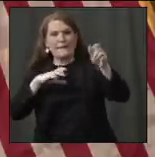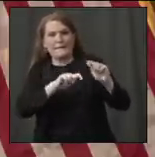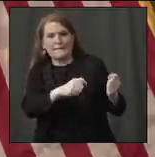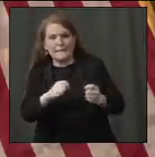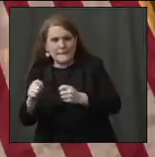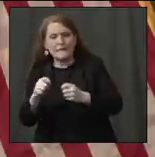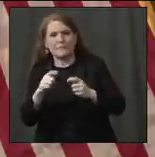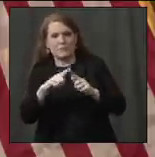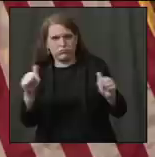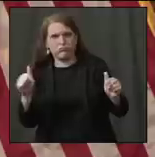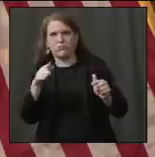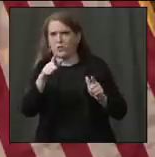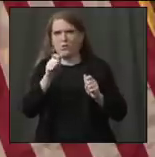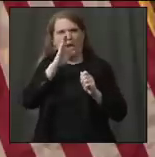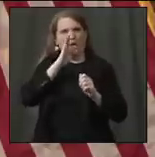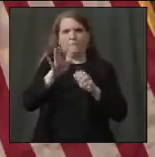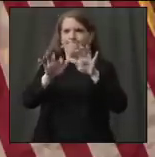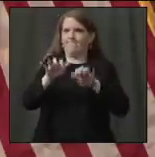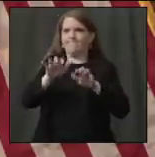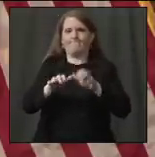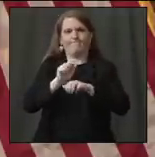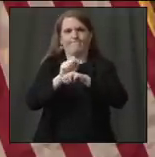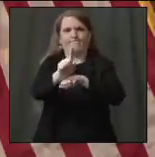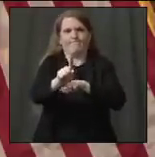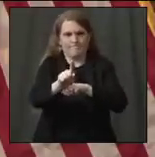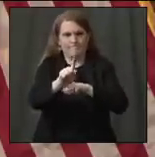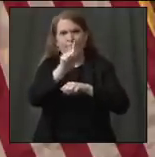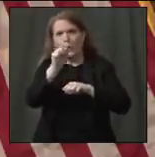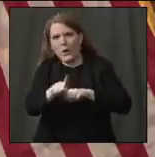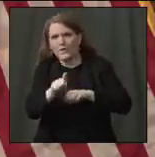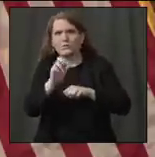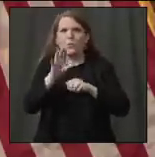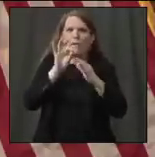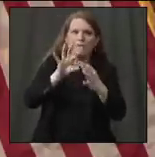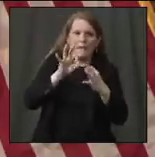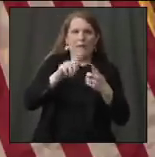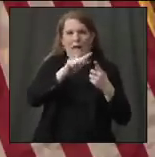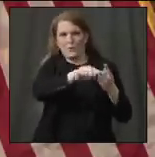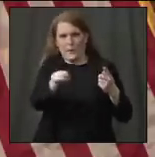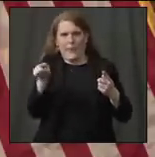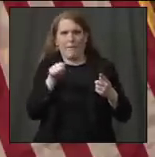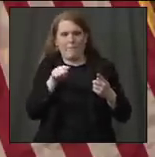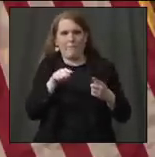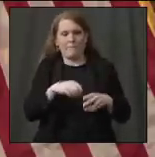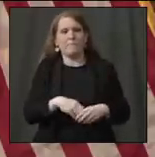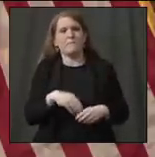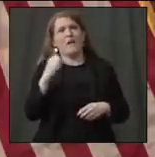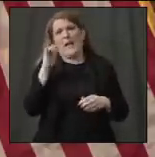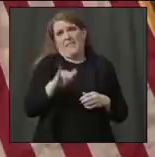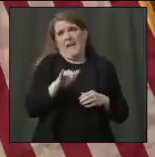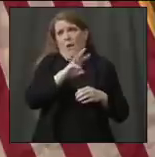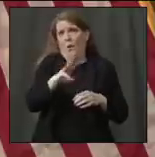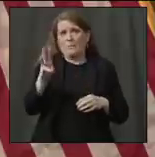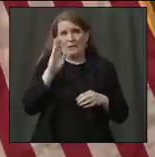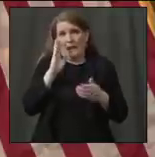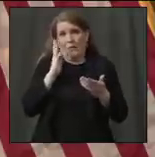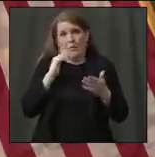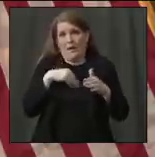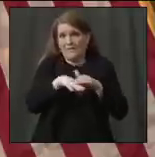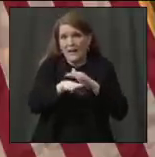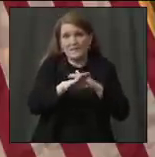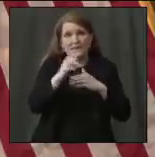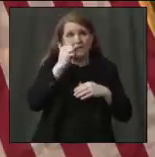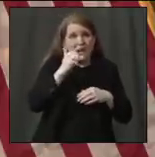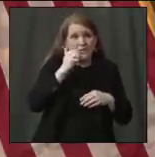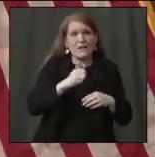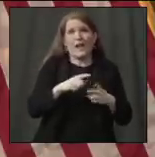that involves all of Connecticut. And so that website will provide that opportunity every day. The governor, along with various members of